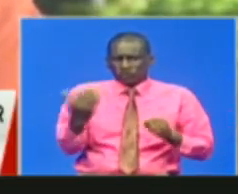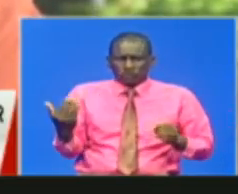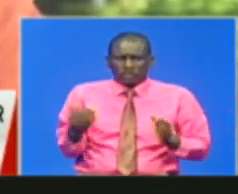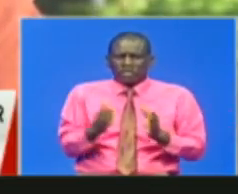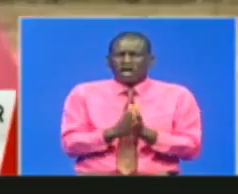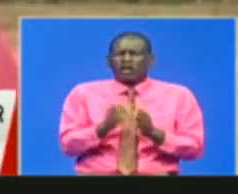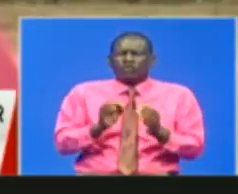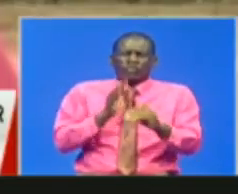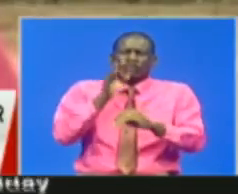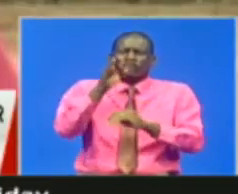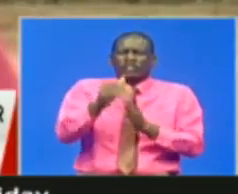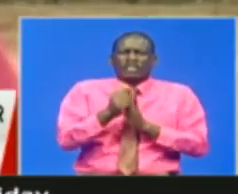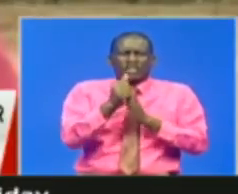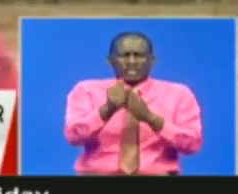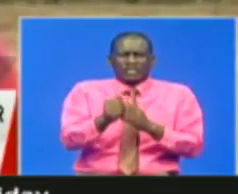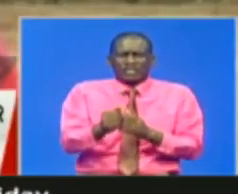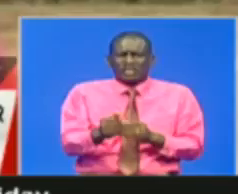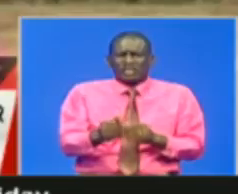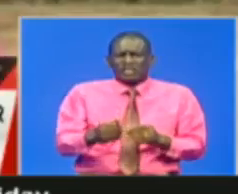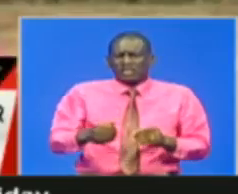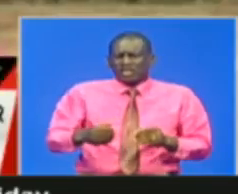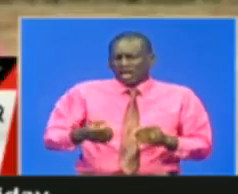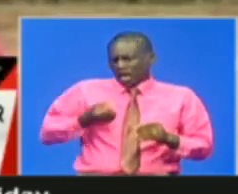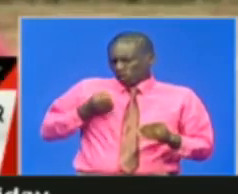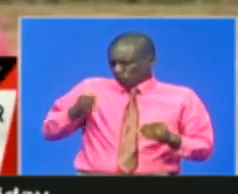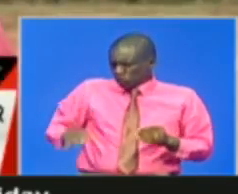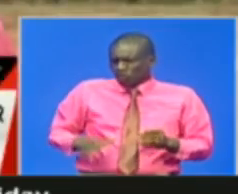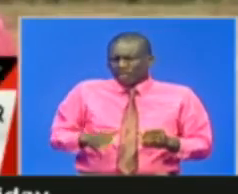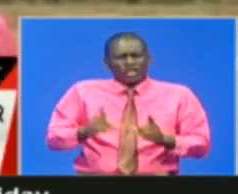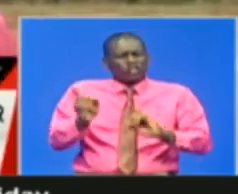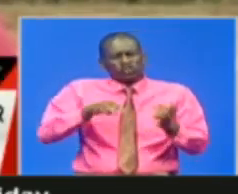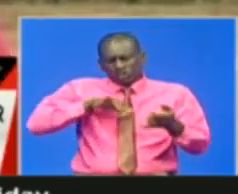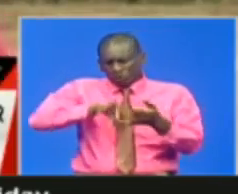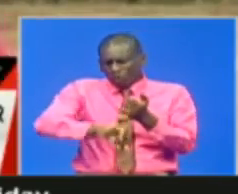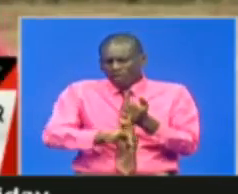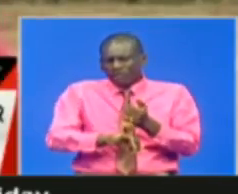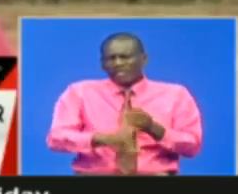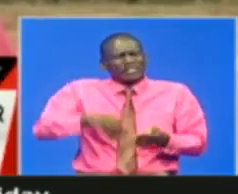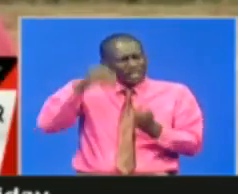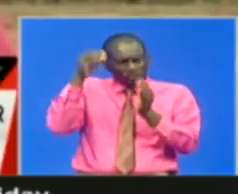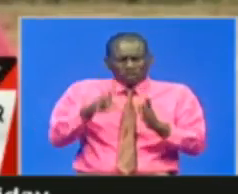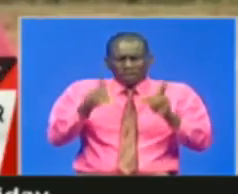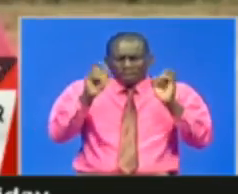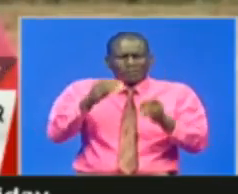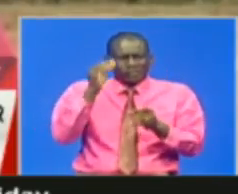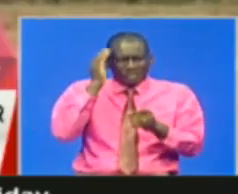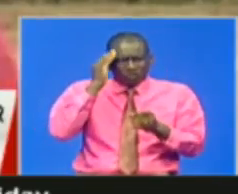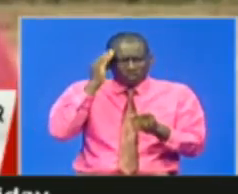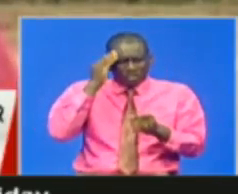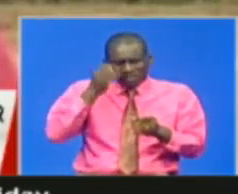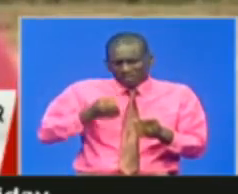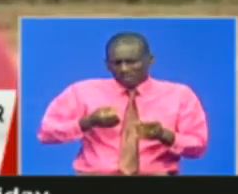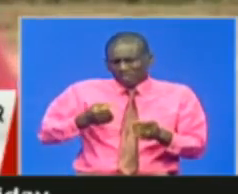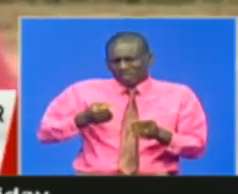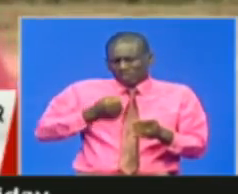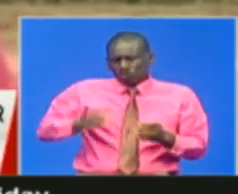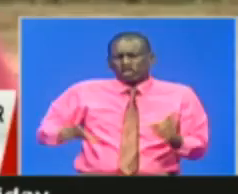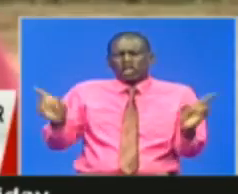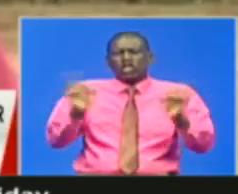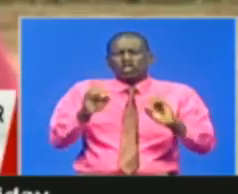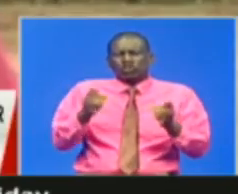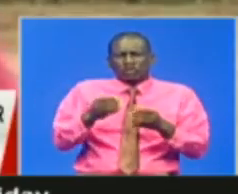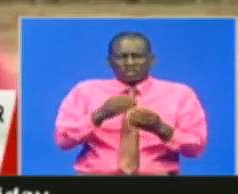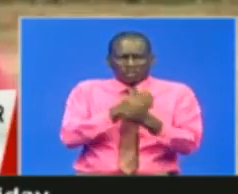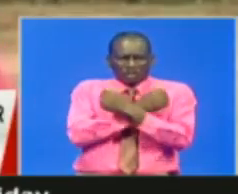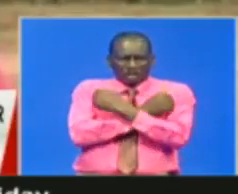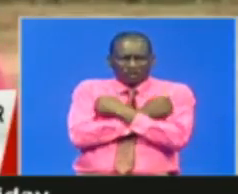our future leaders. Mtoto sio muke, mtoto ni mwanafunzi. Inafaa wapee mtoto elimu, sio mapenzi. Tena kukeuka mtoto yako yule